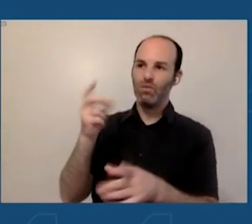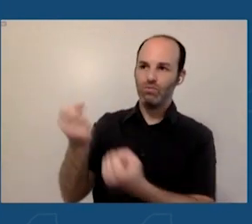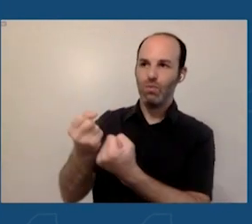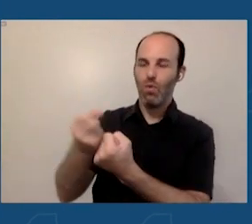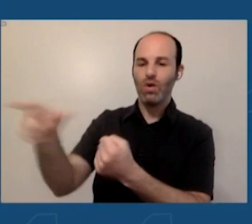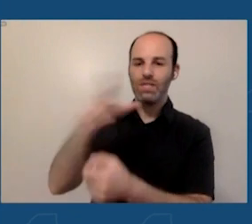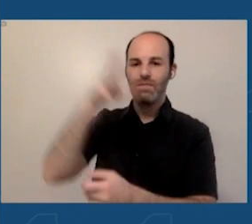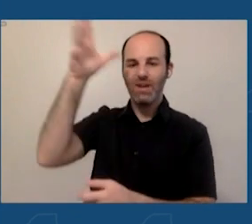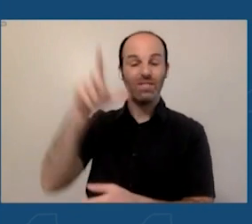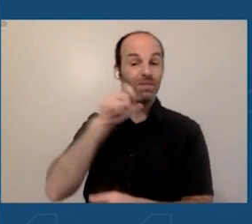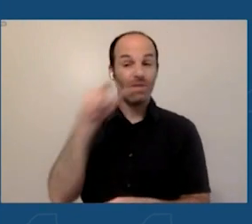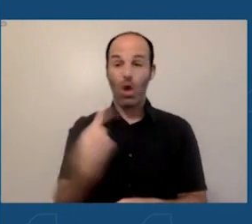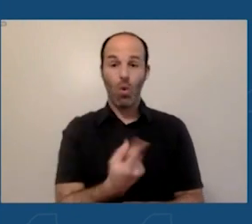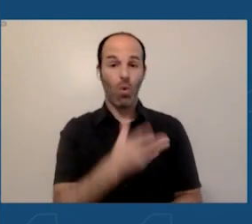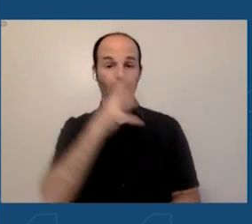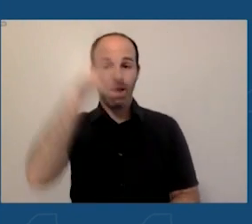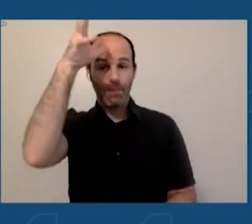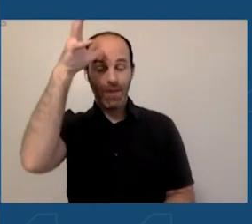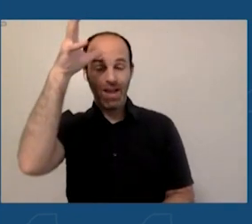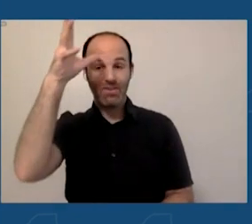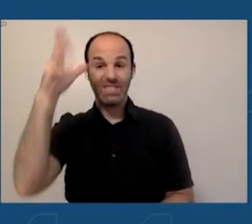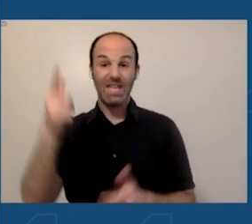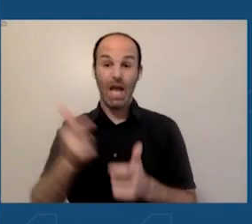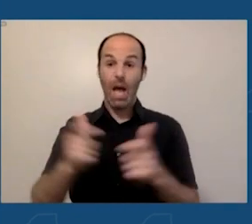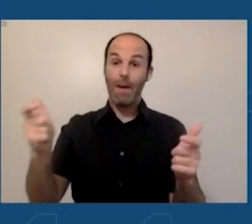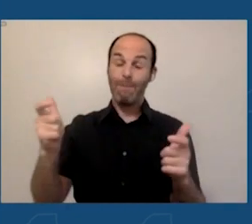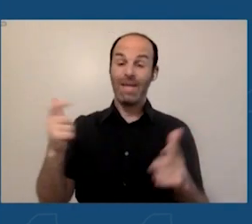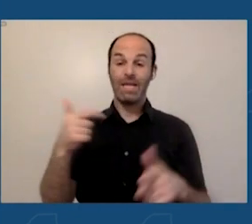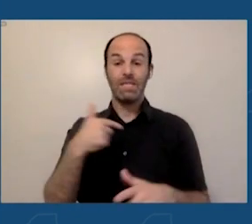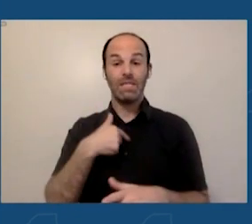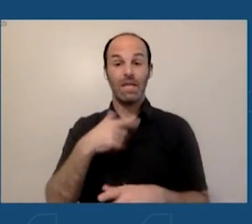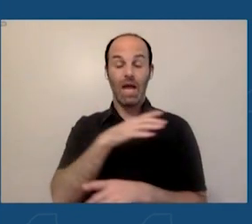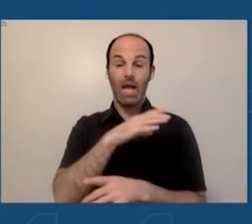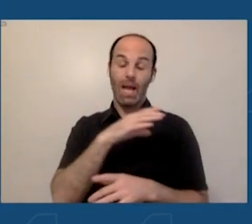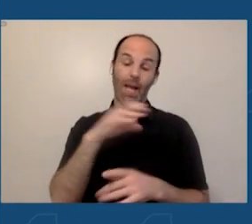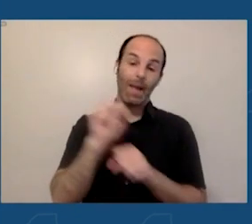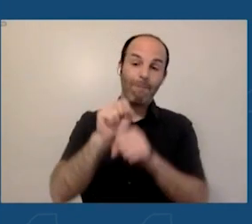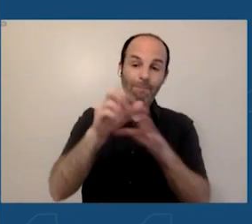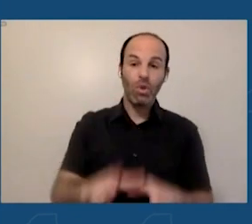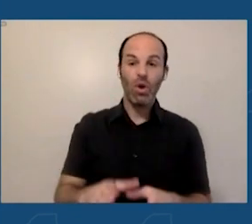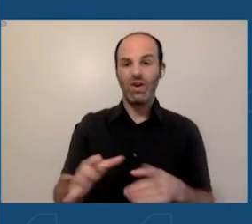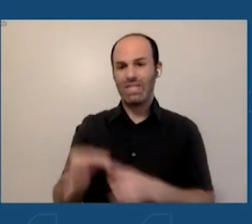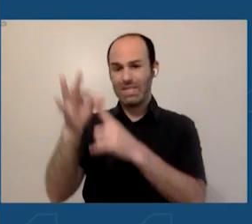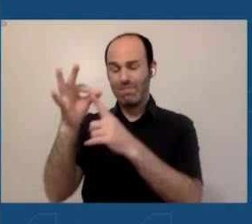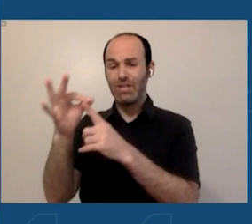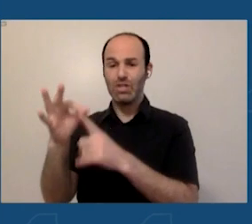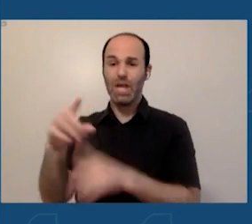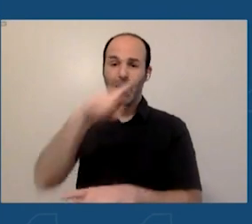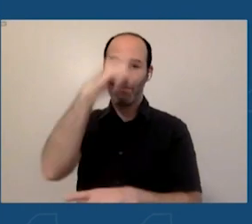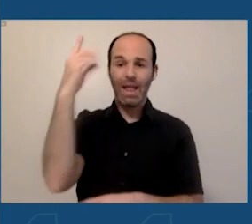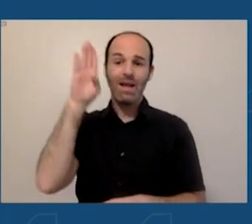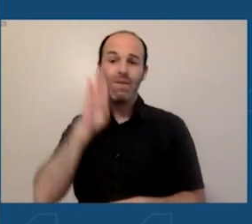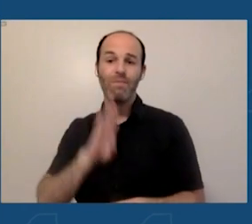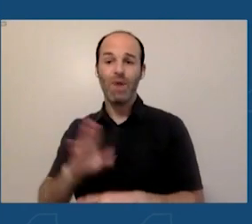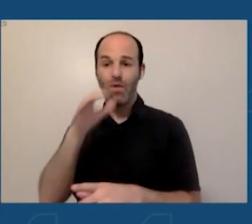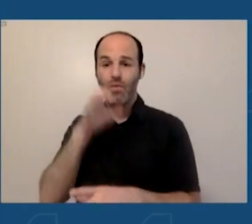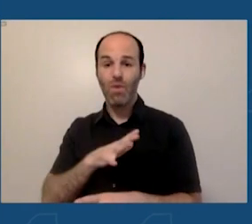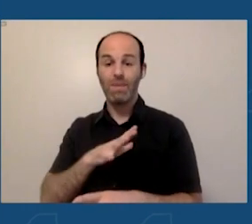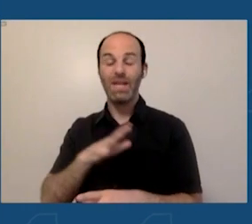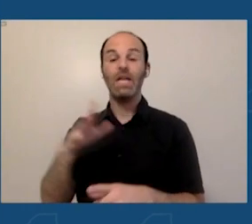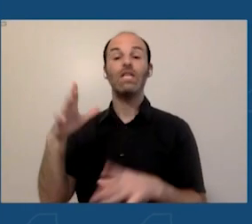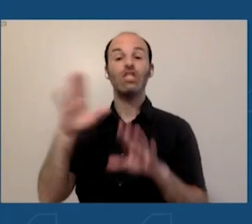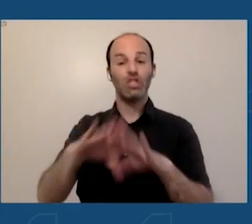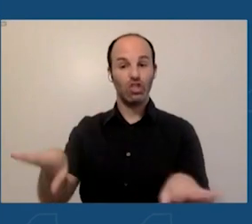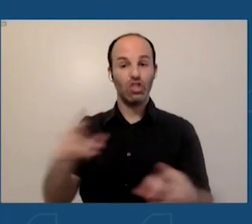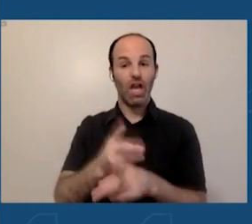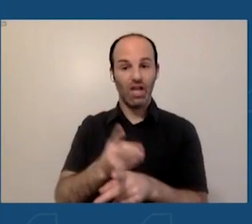major employer, especially of Black and brown women, childcare strengthens New York's economy.